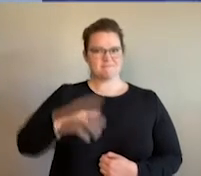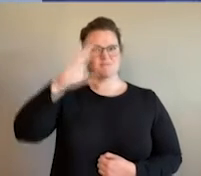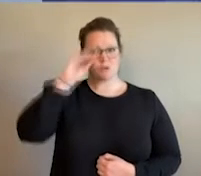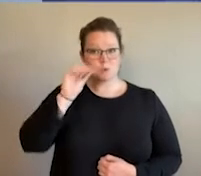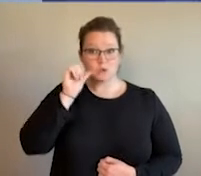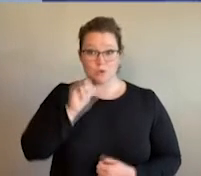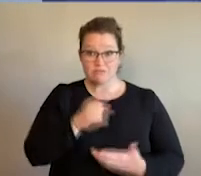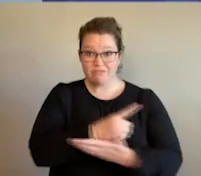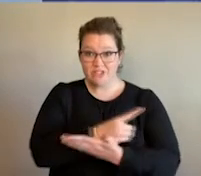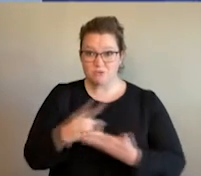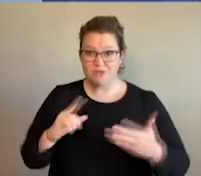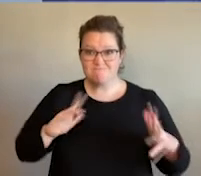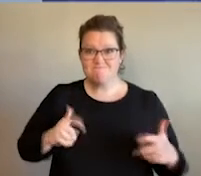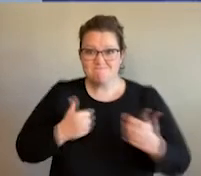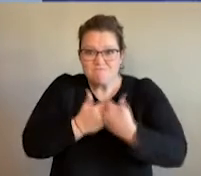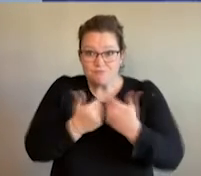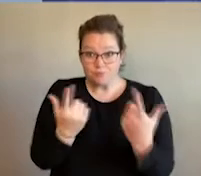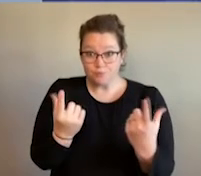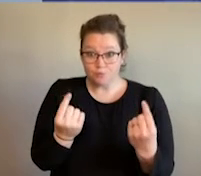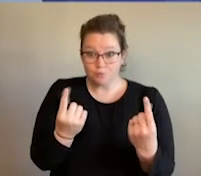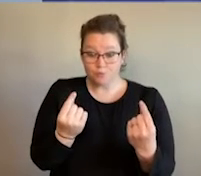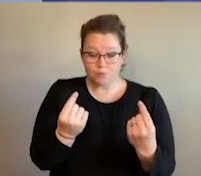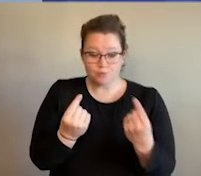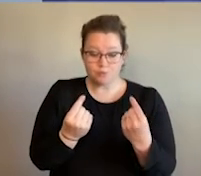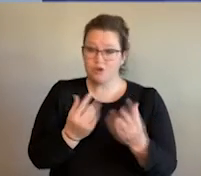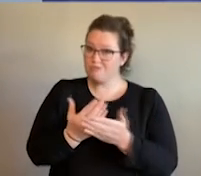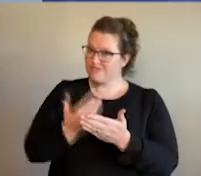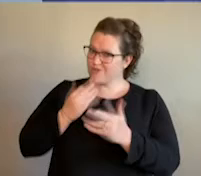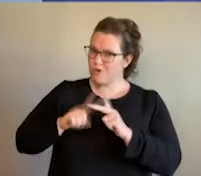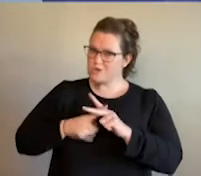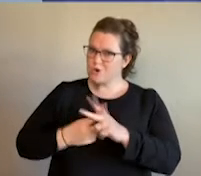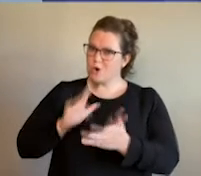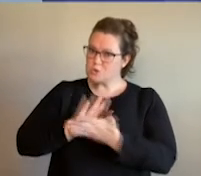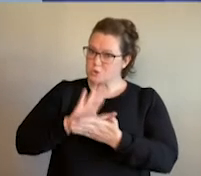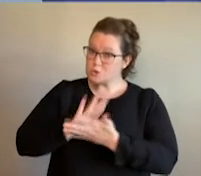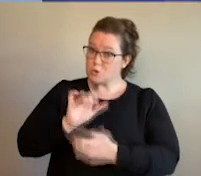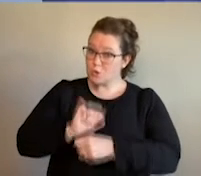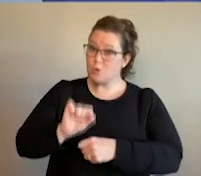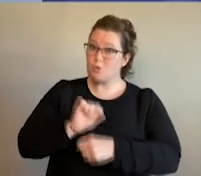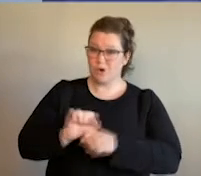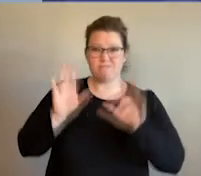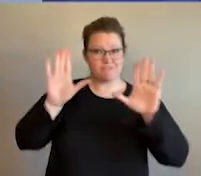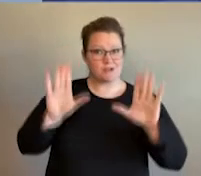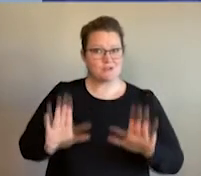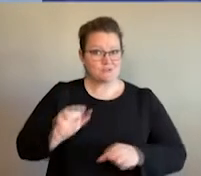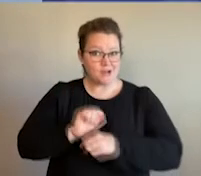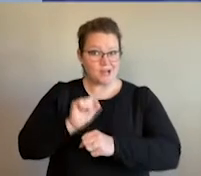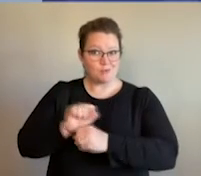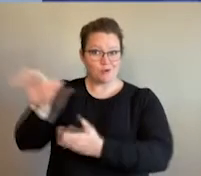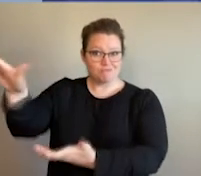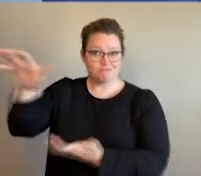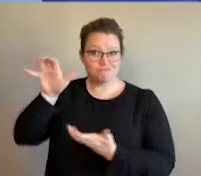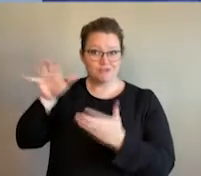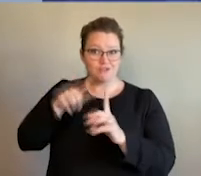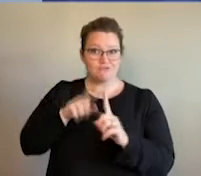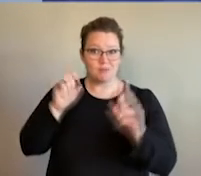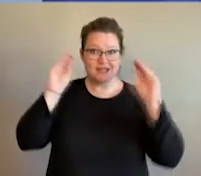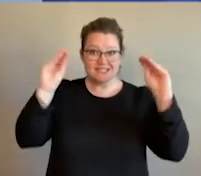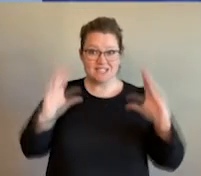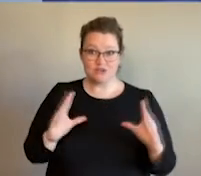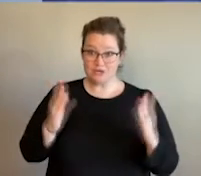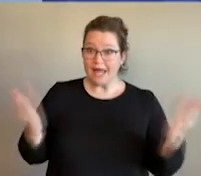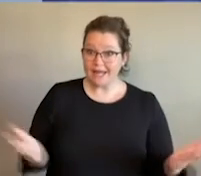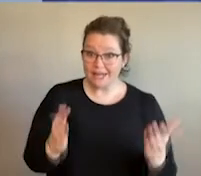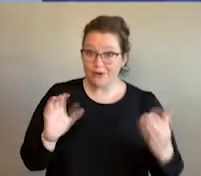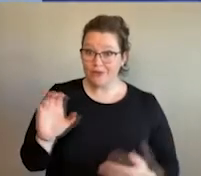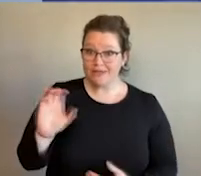this week I challenge you that before you start all that work you're getting, that great work you're getting from your teachers and here on the CW,